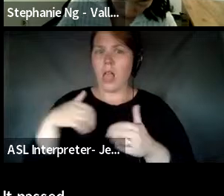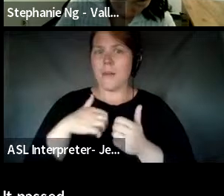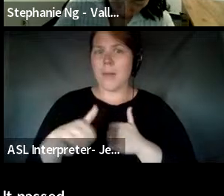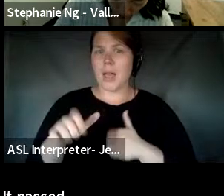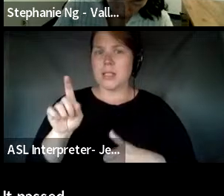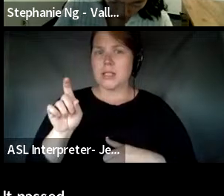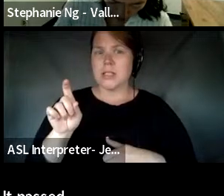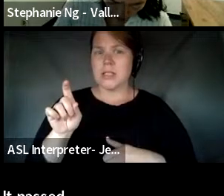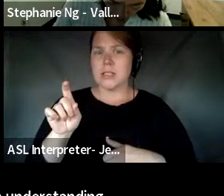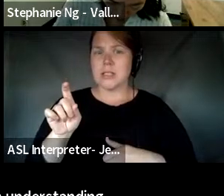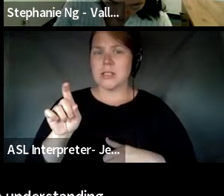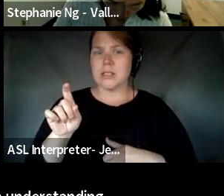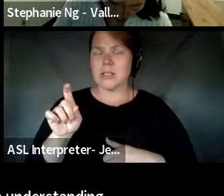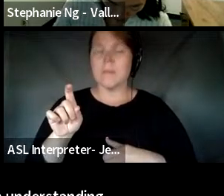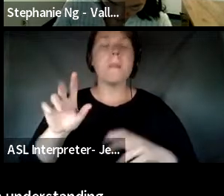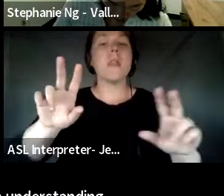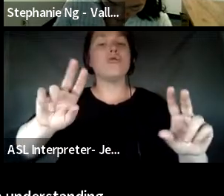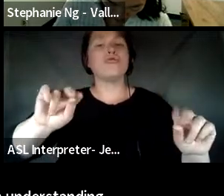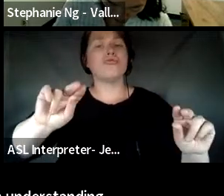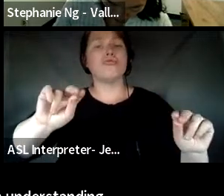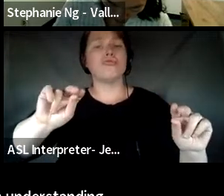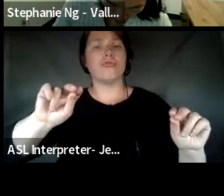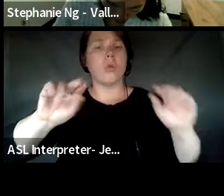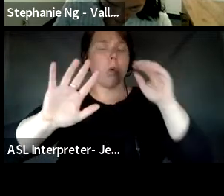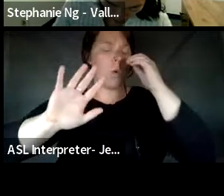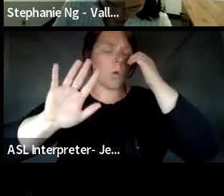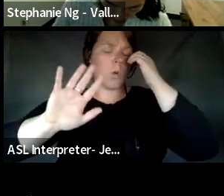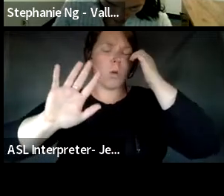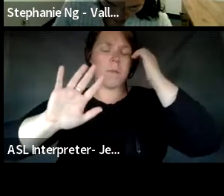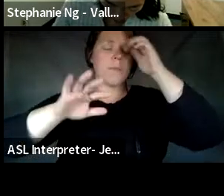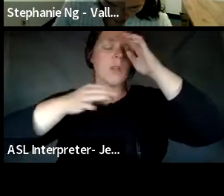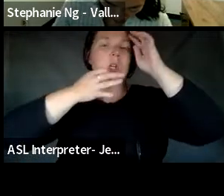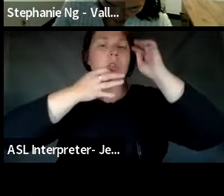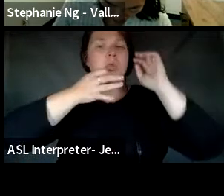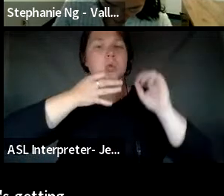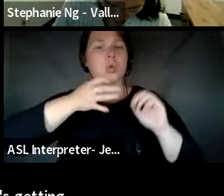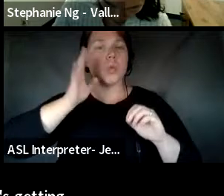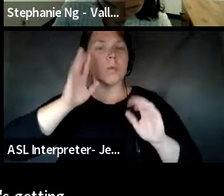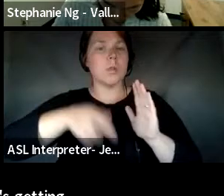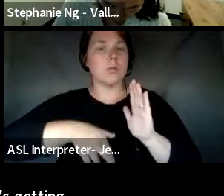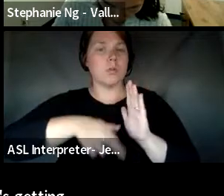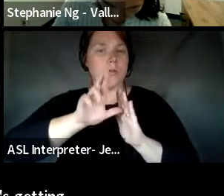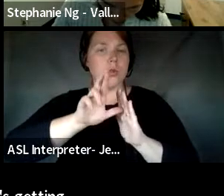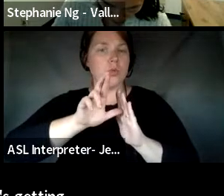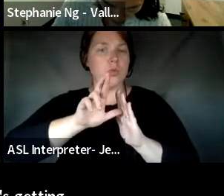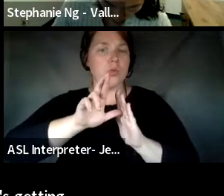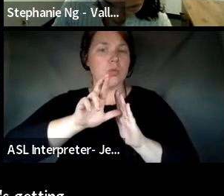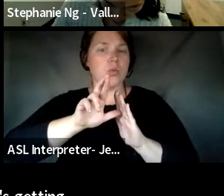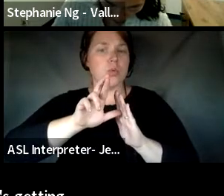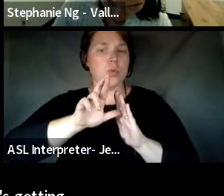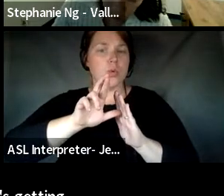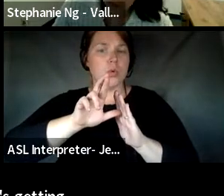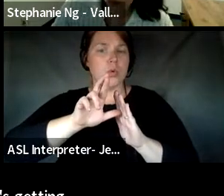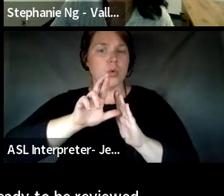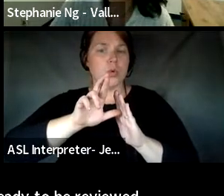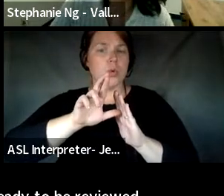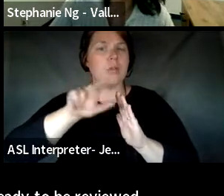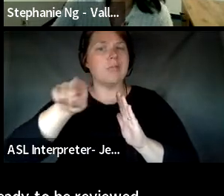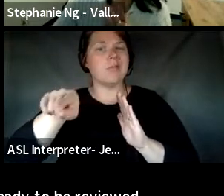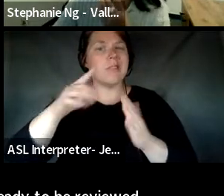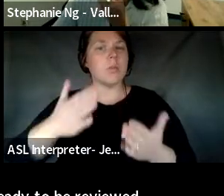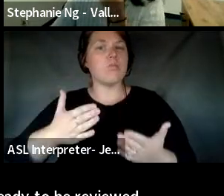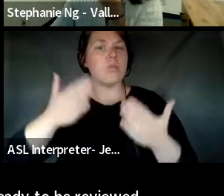I'm not. No, it's getting ready to be reviewed. This is a